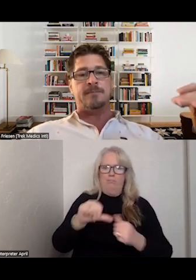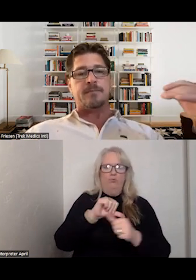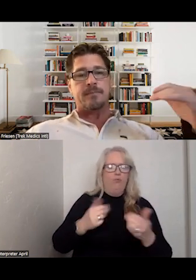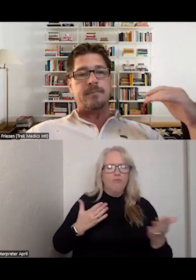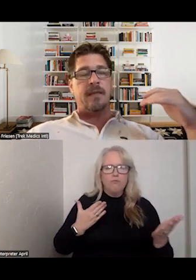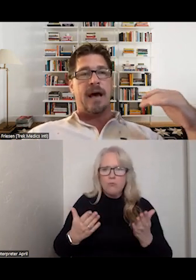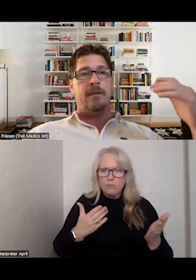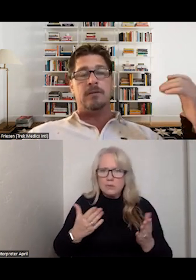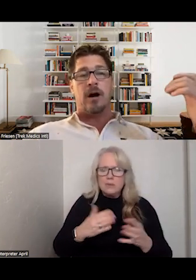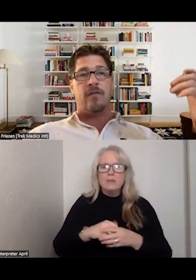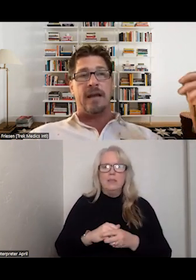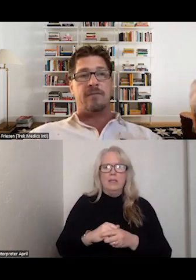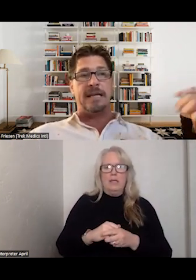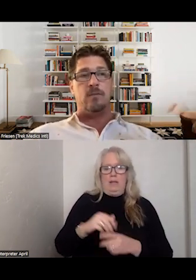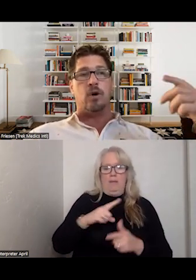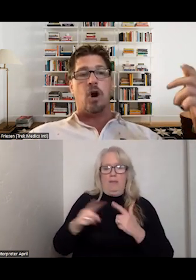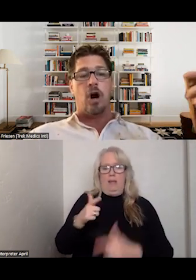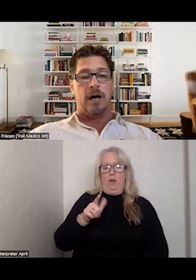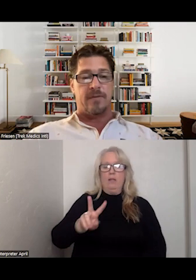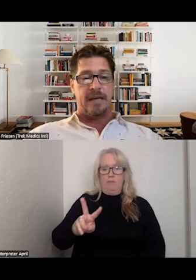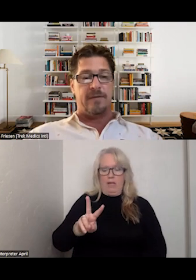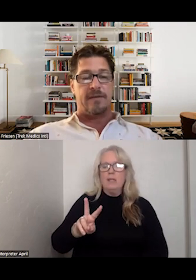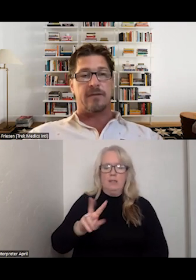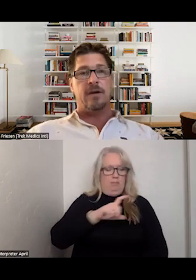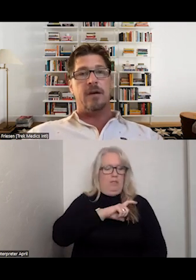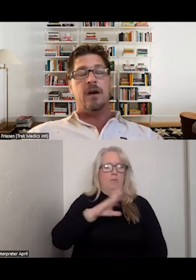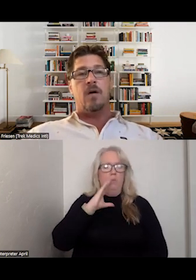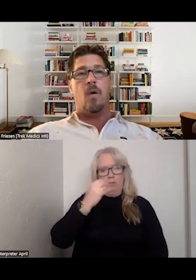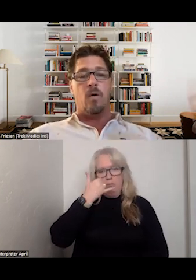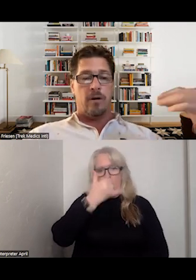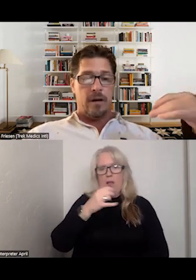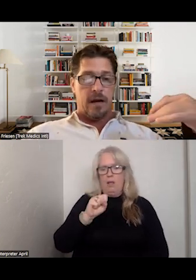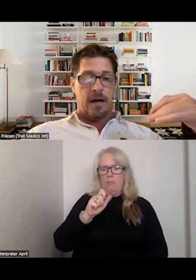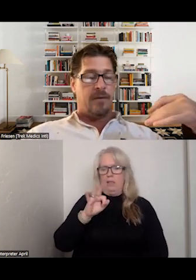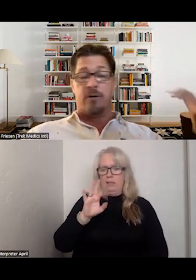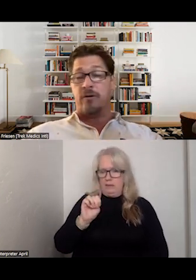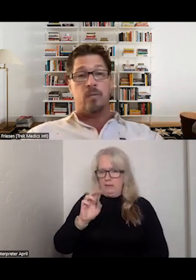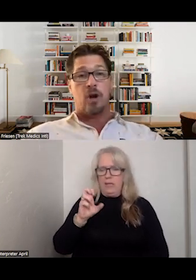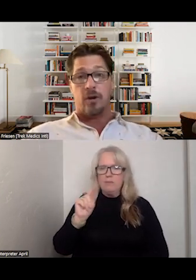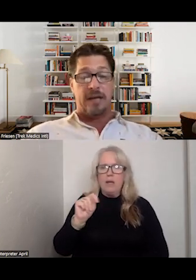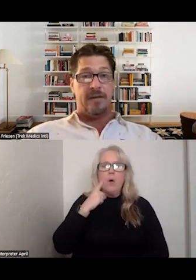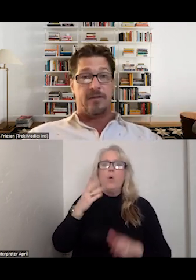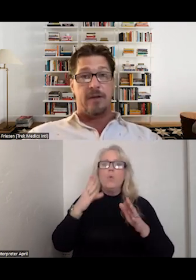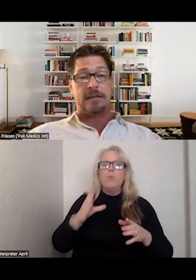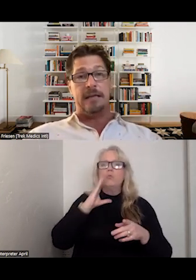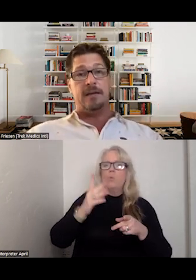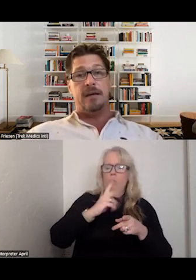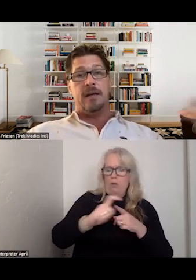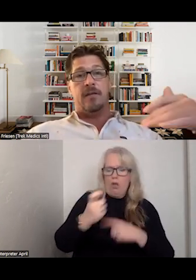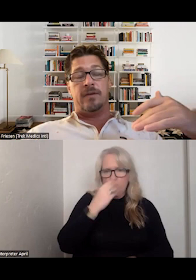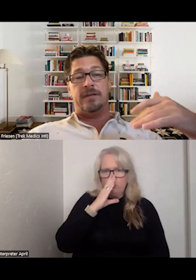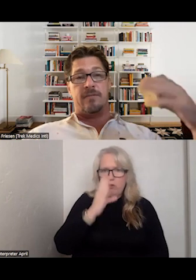be, that Las Vegas PD will call up SafeNest, or the person will call SafeNest